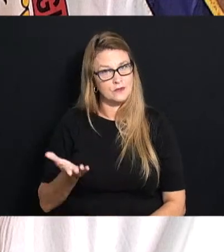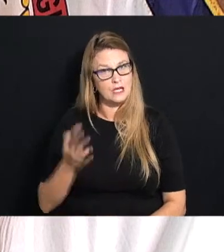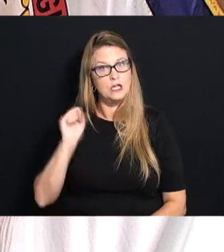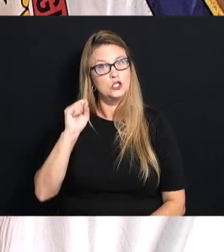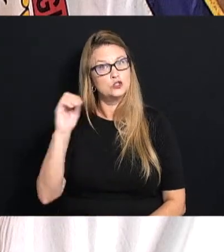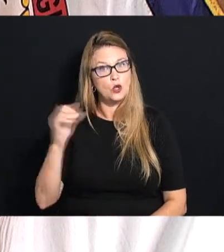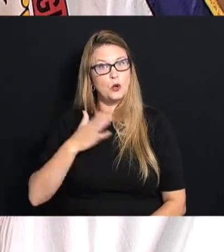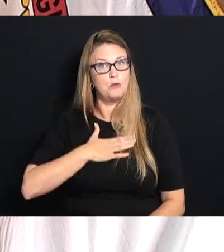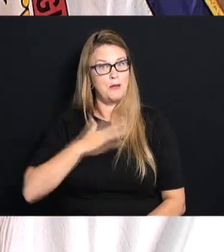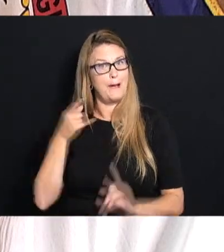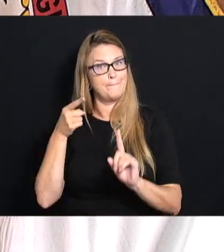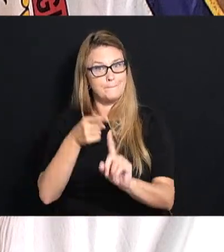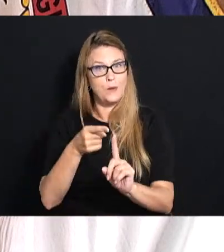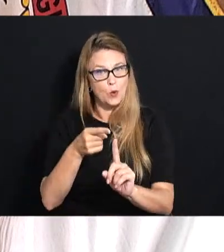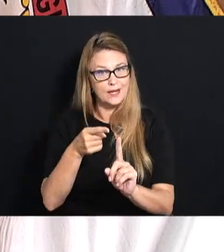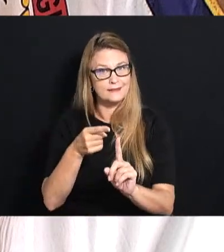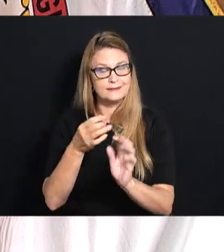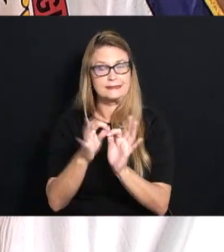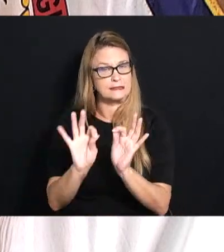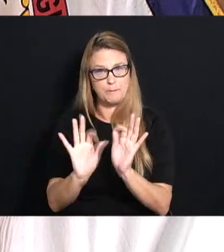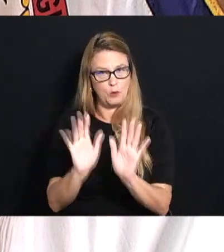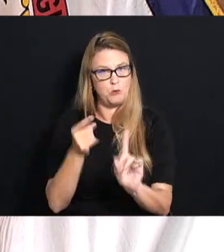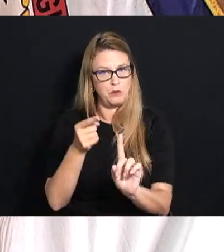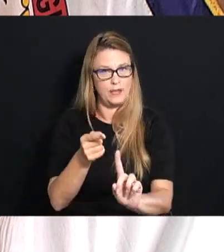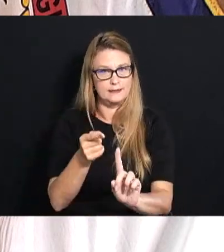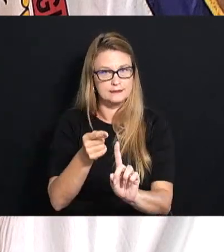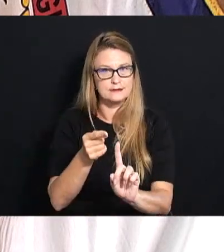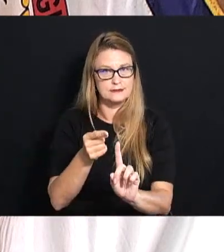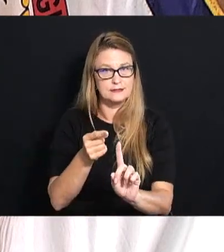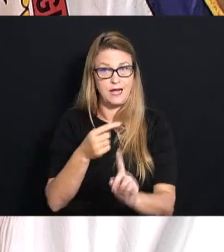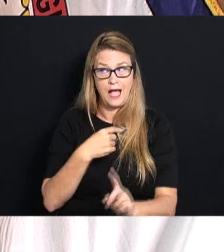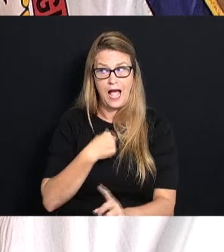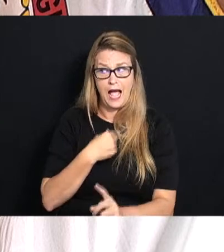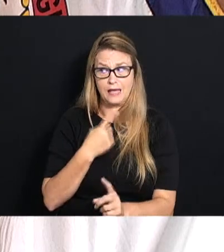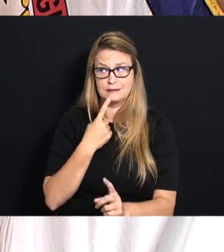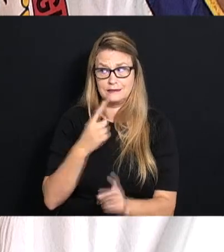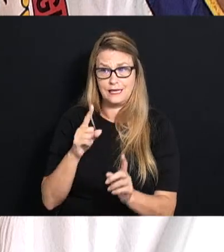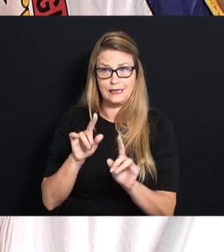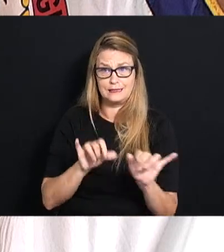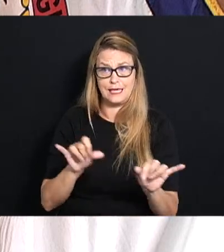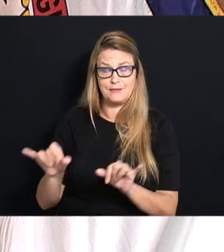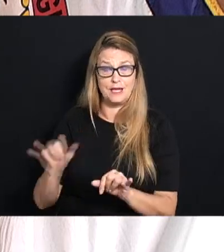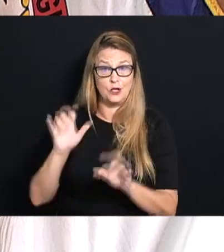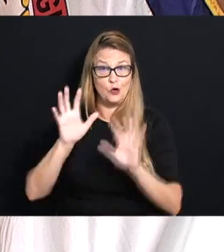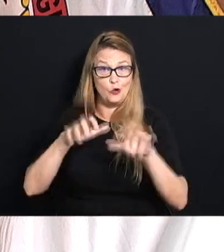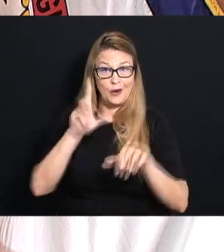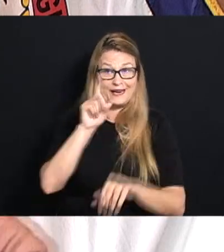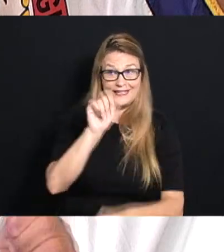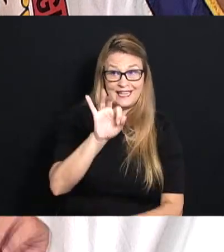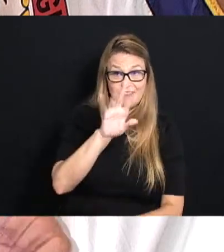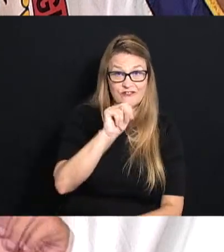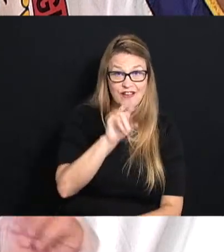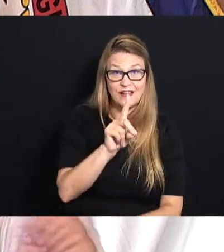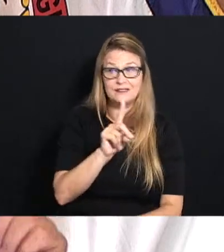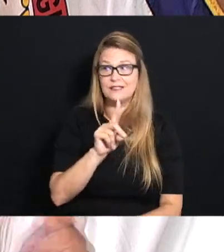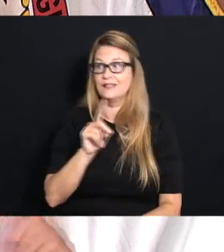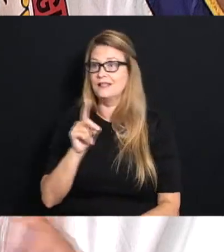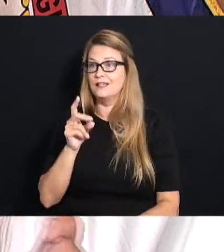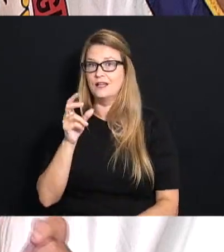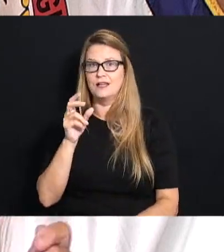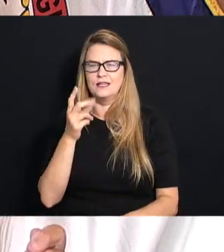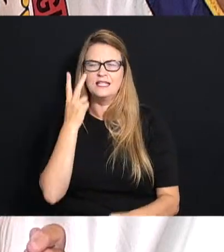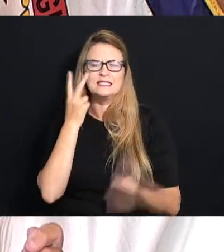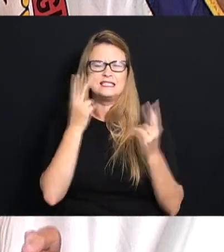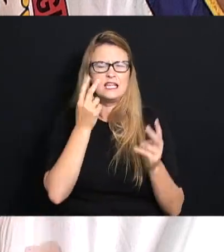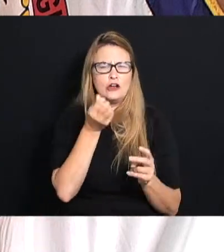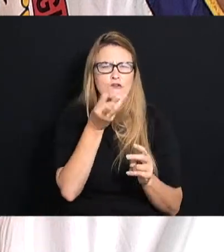I'm saying to you is just really simple. I'm saying the exact same thing, whether it be the rainy day fund and maybe a little bit of red flags